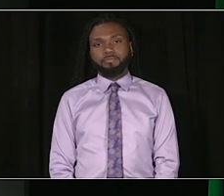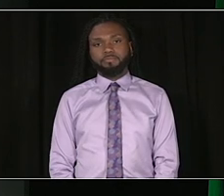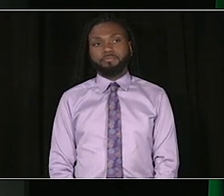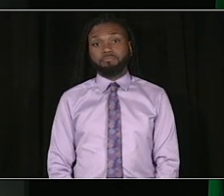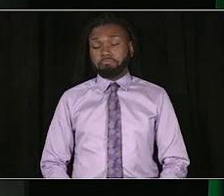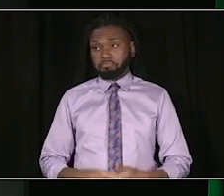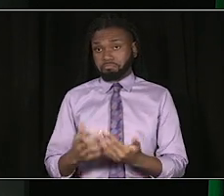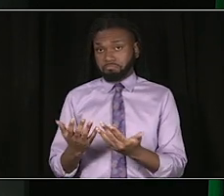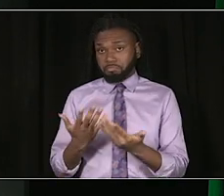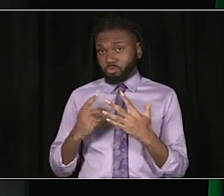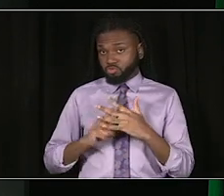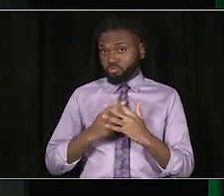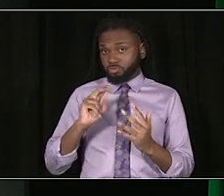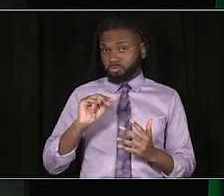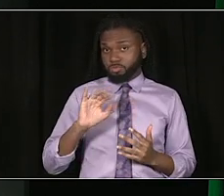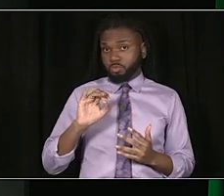Do you want to start, Nicole?